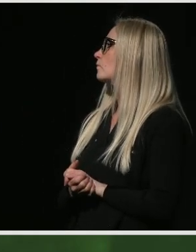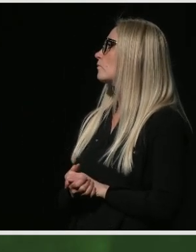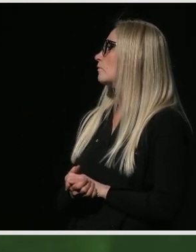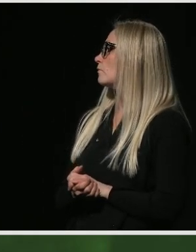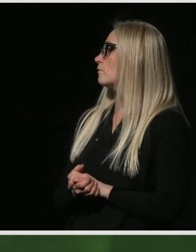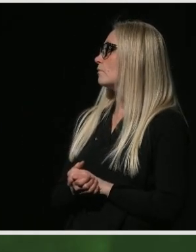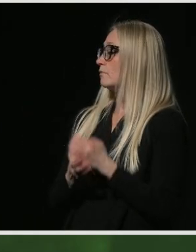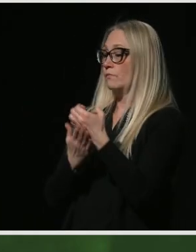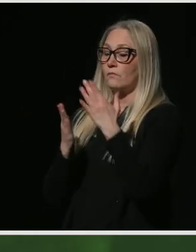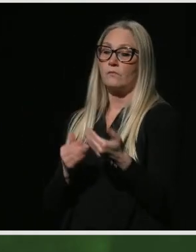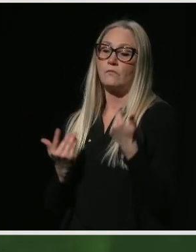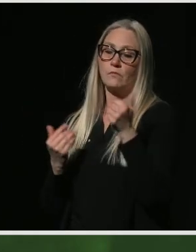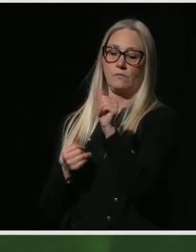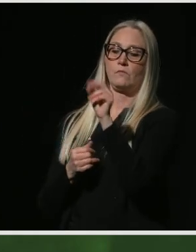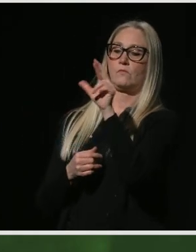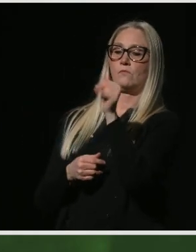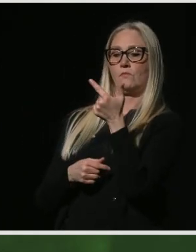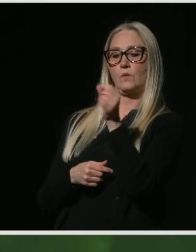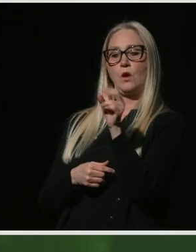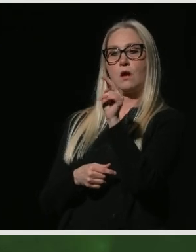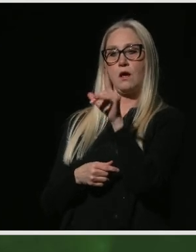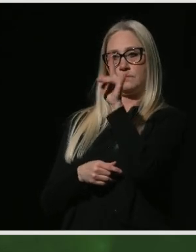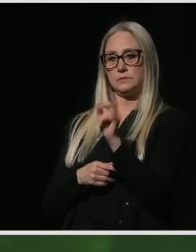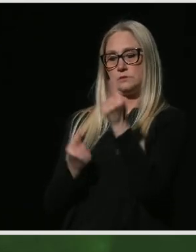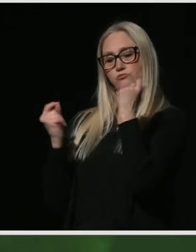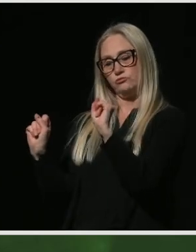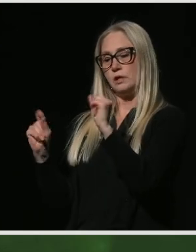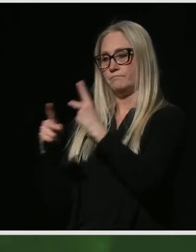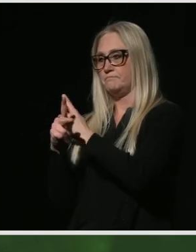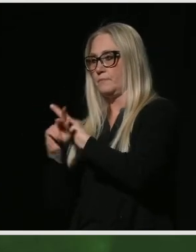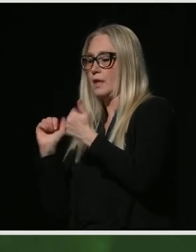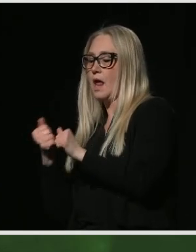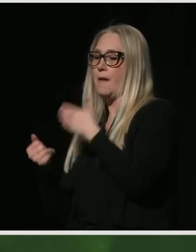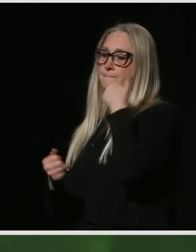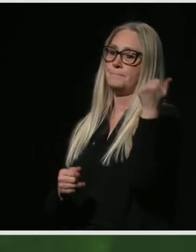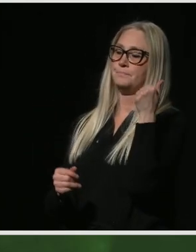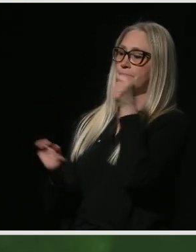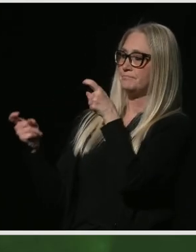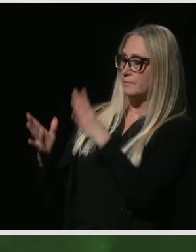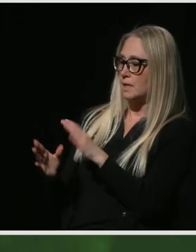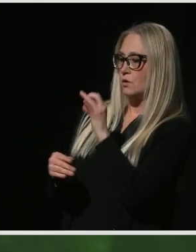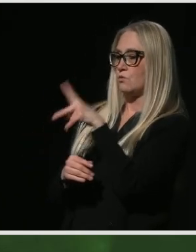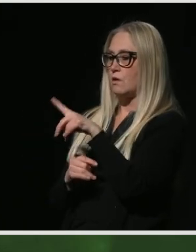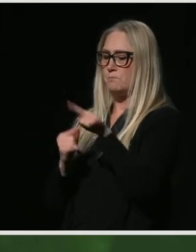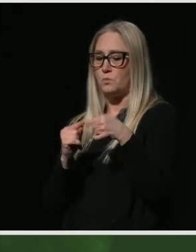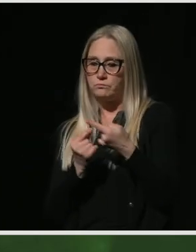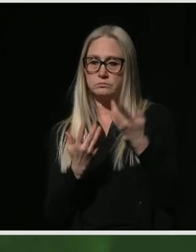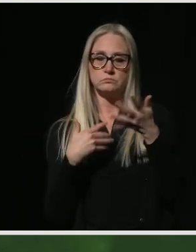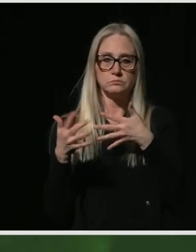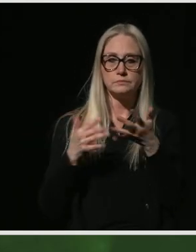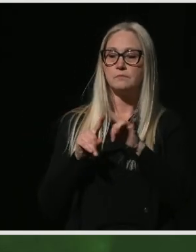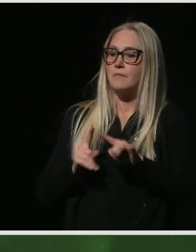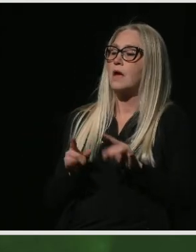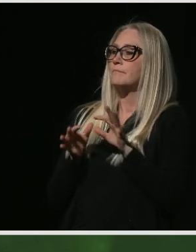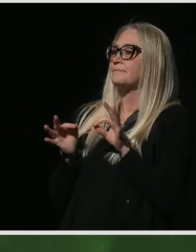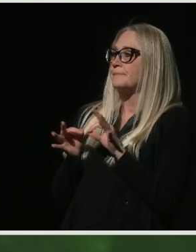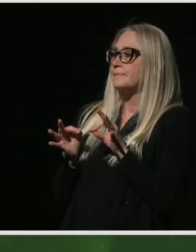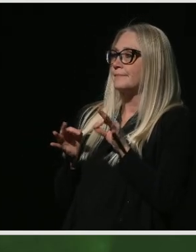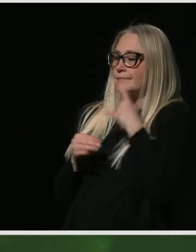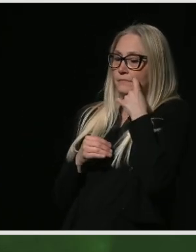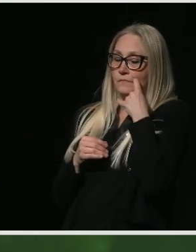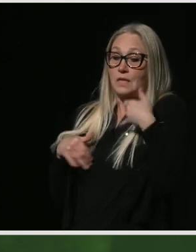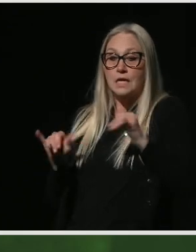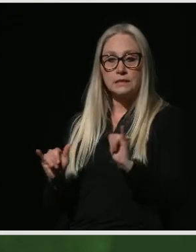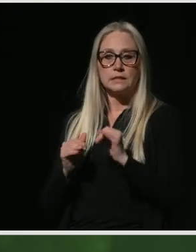help growers decide what to apply, when, how to best manage the crop. But like I mentioned, this still